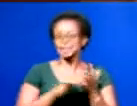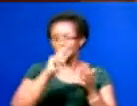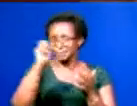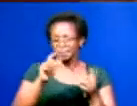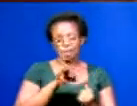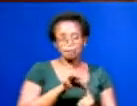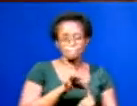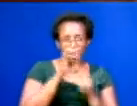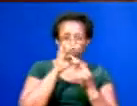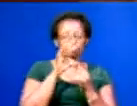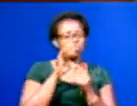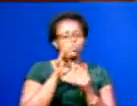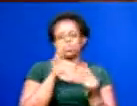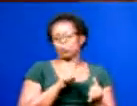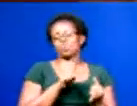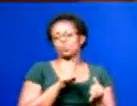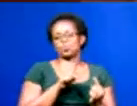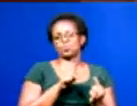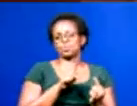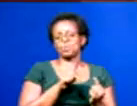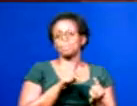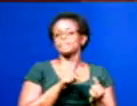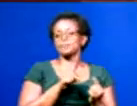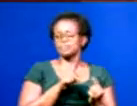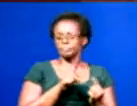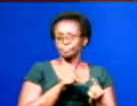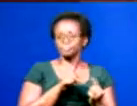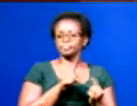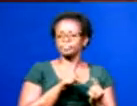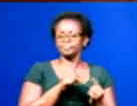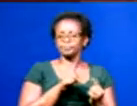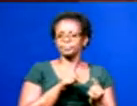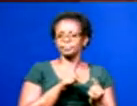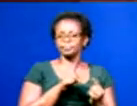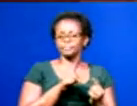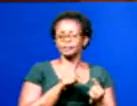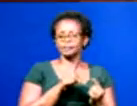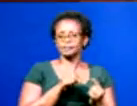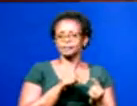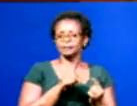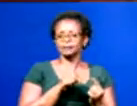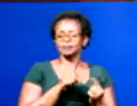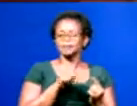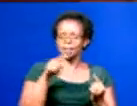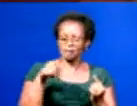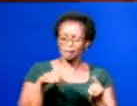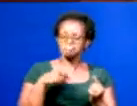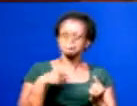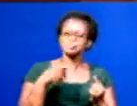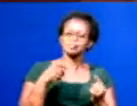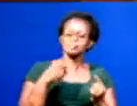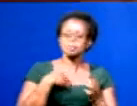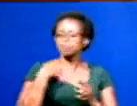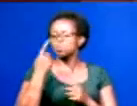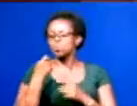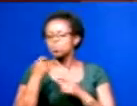professionals like journalists and others. They are also, unlike pharmacists or engineers, Mr. Speaker, or lawyers.